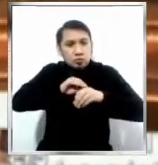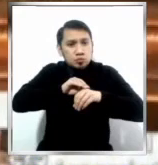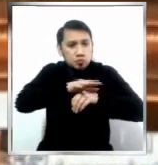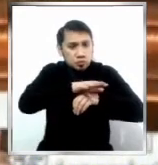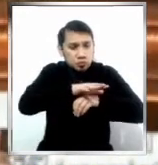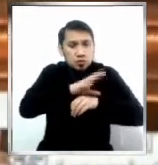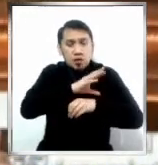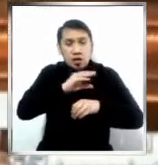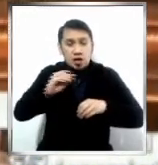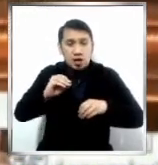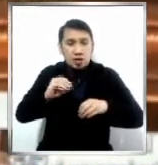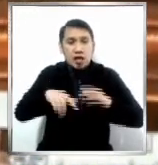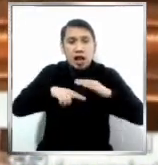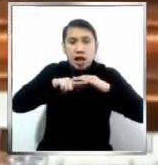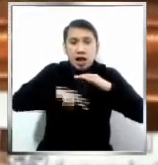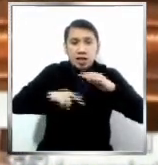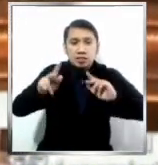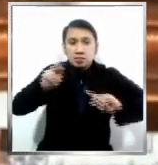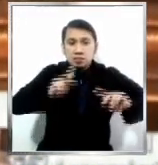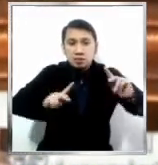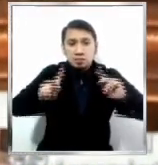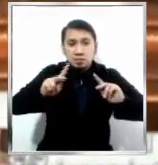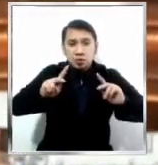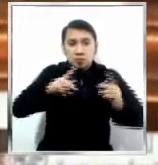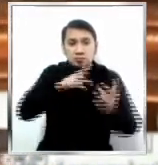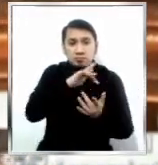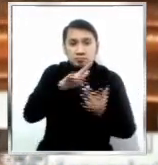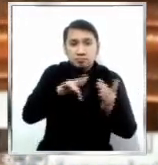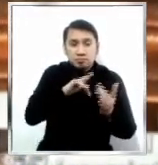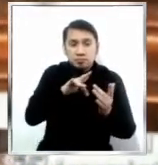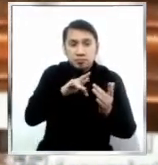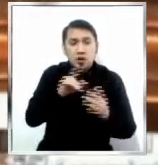going around. One important factor that